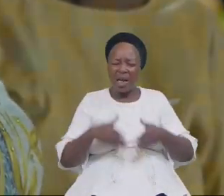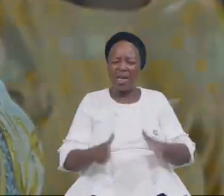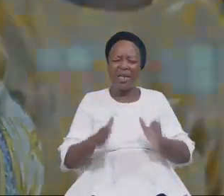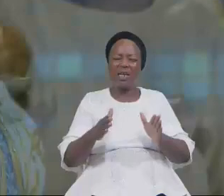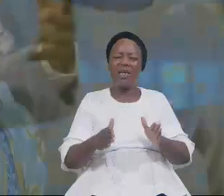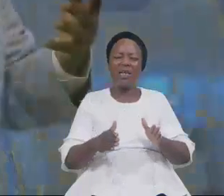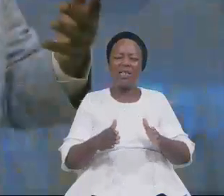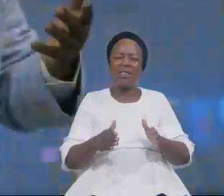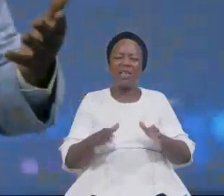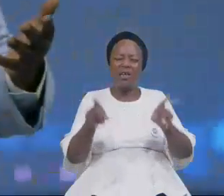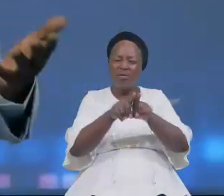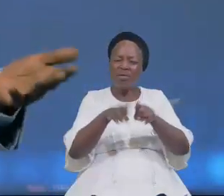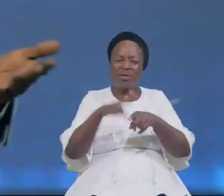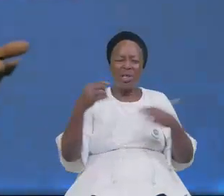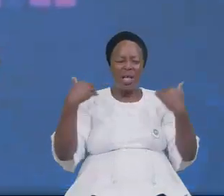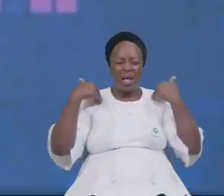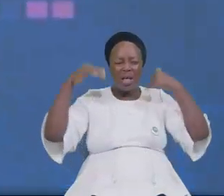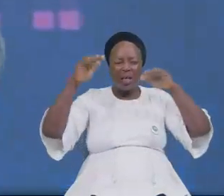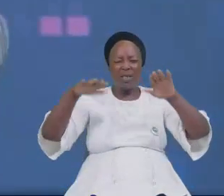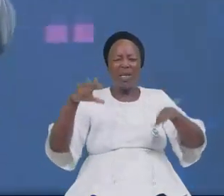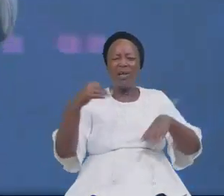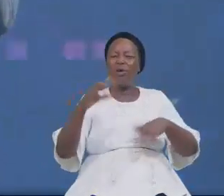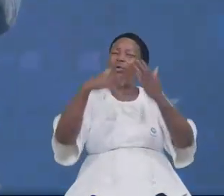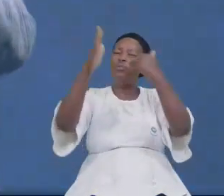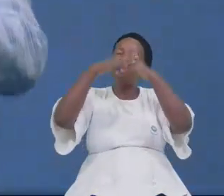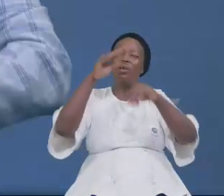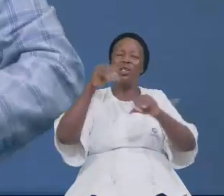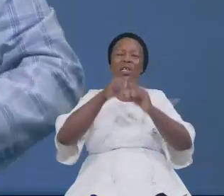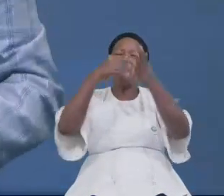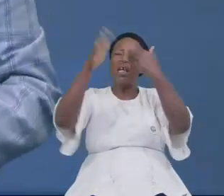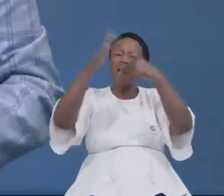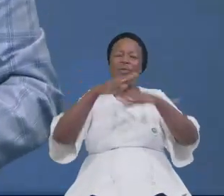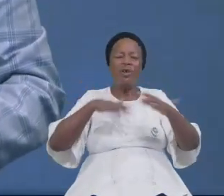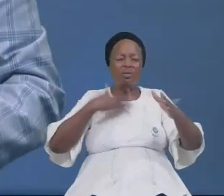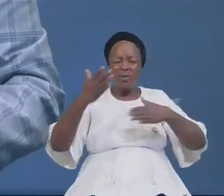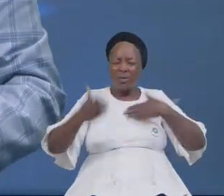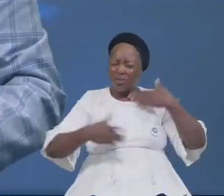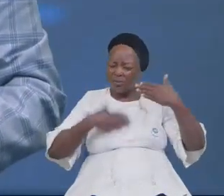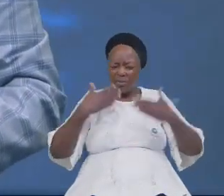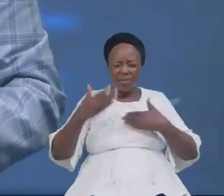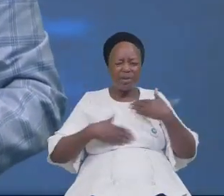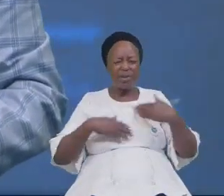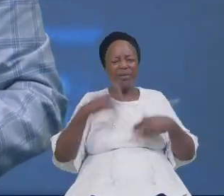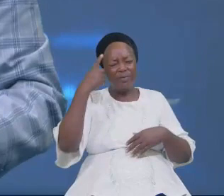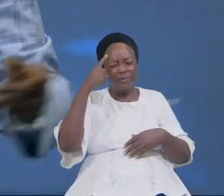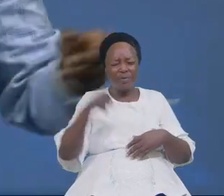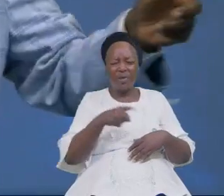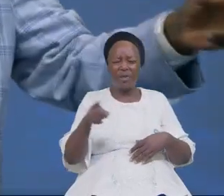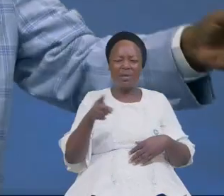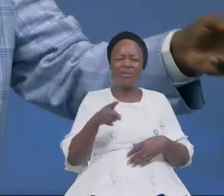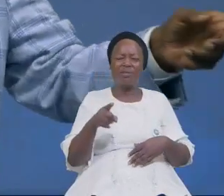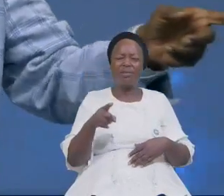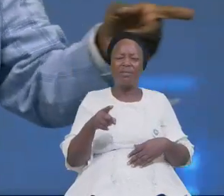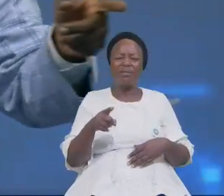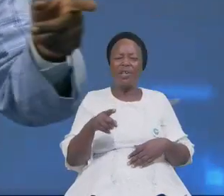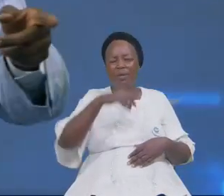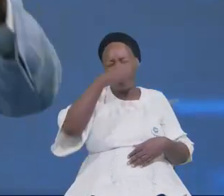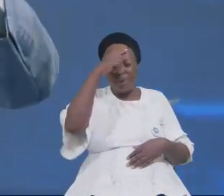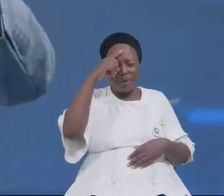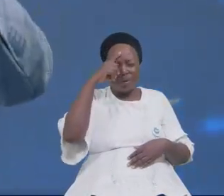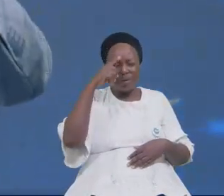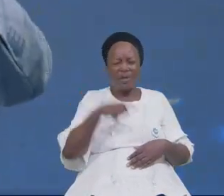the angels of God in heaven rejoice on their behalf, because they